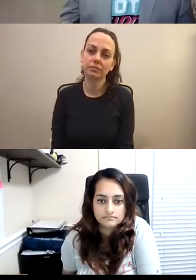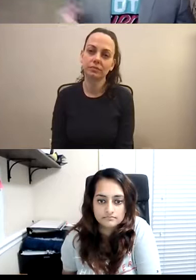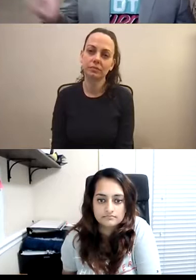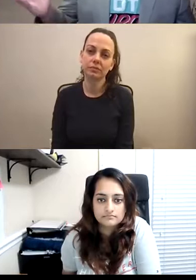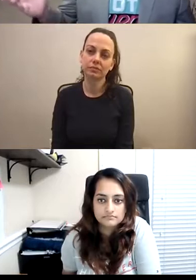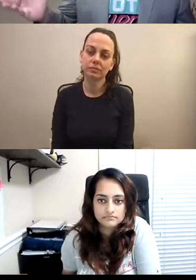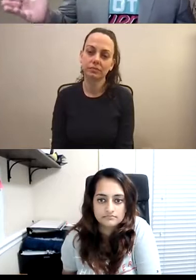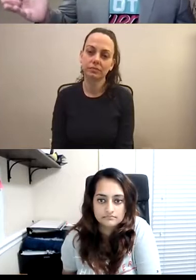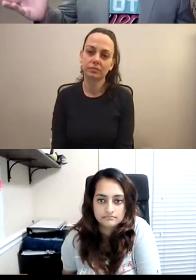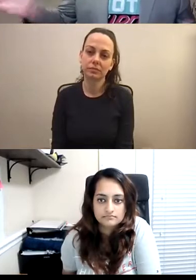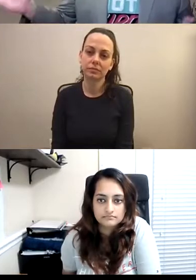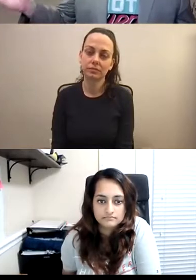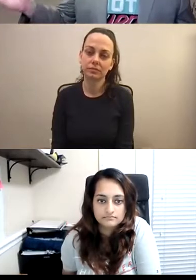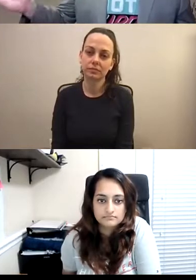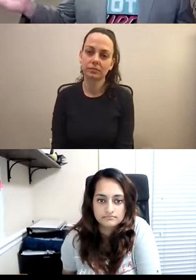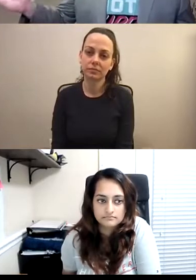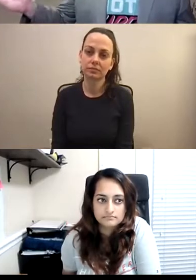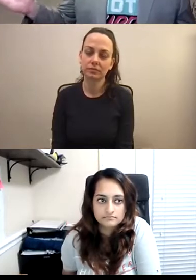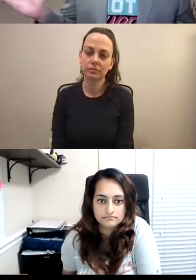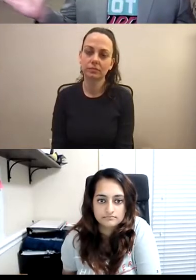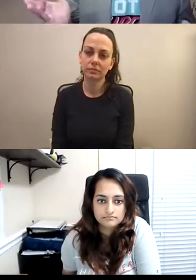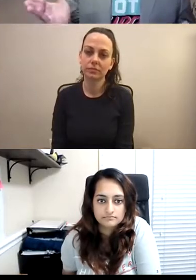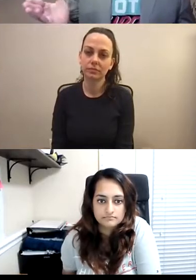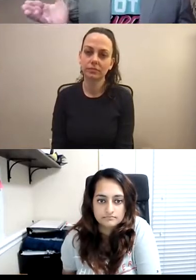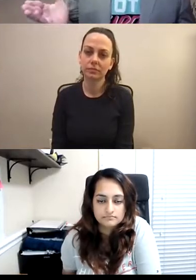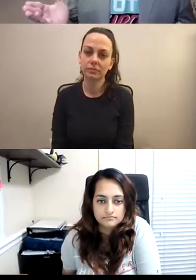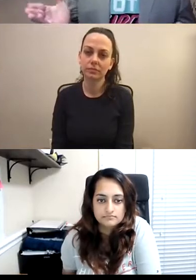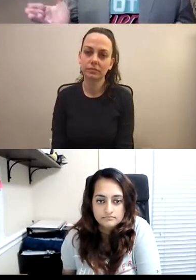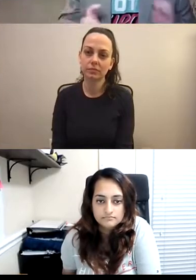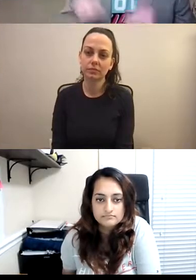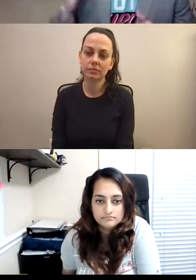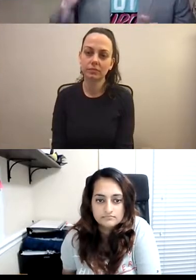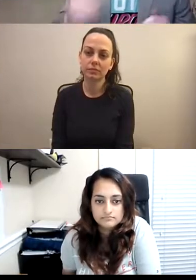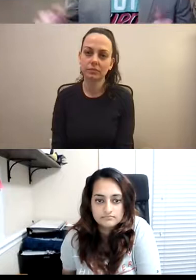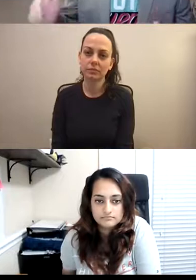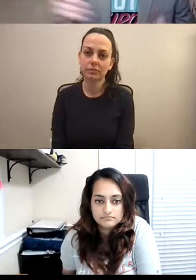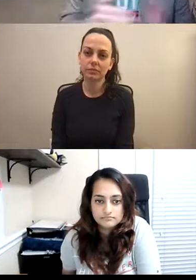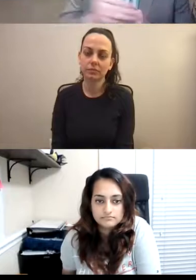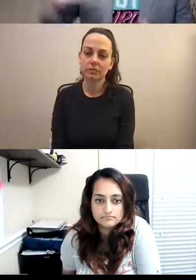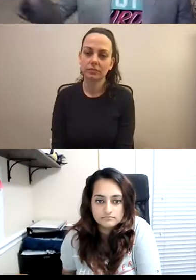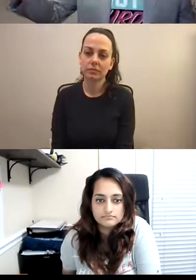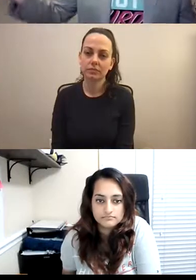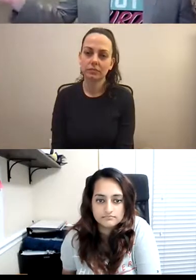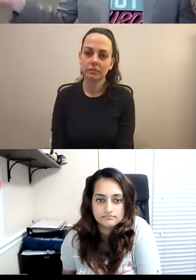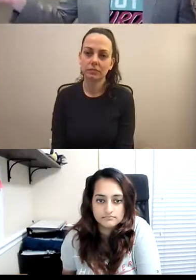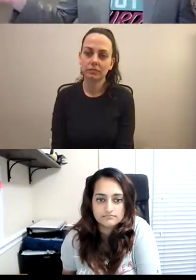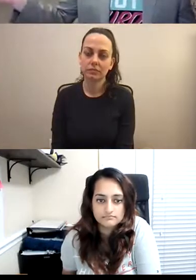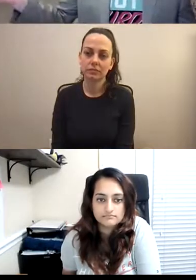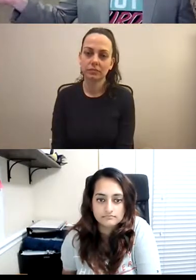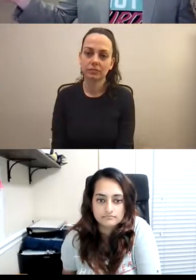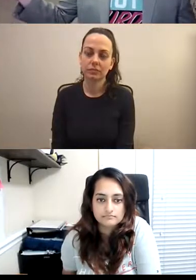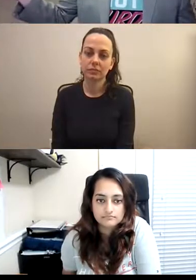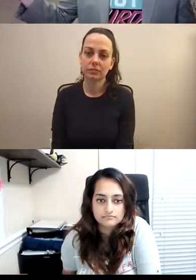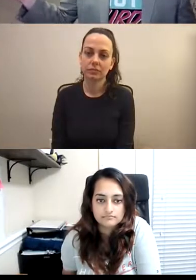I disclose? Because this is a huge part of my life. And how do I do it? And I think what Drew